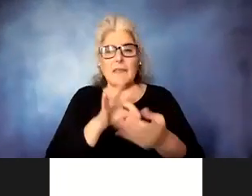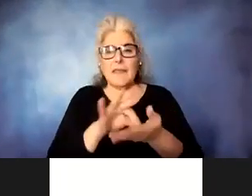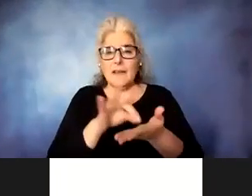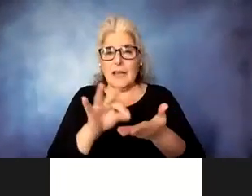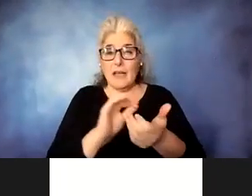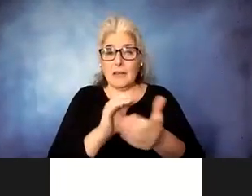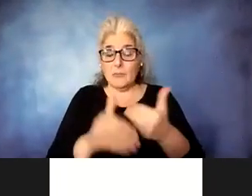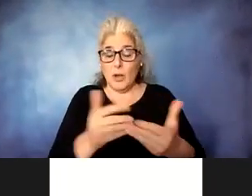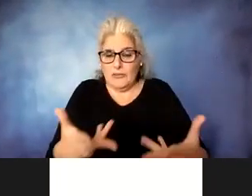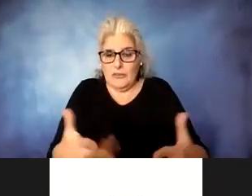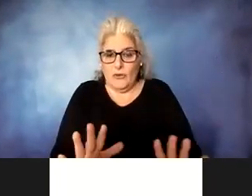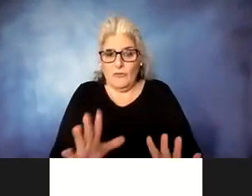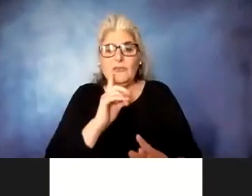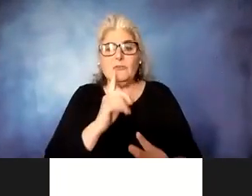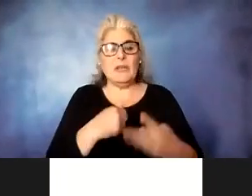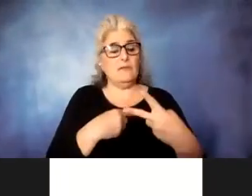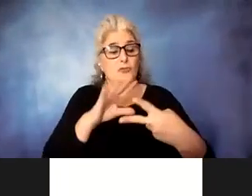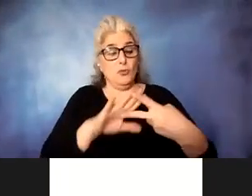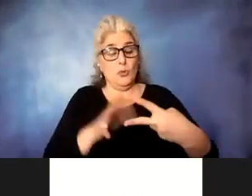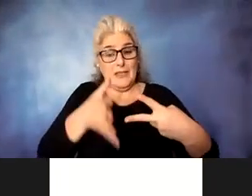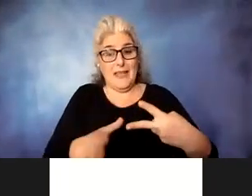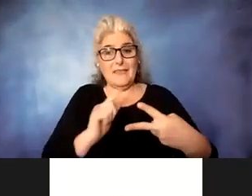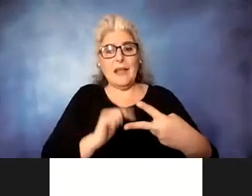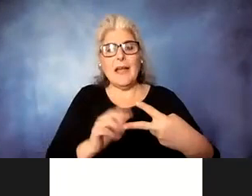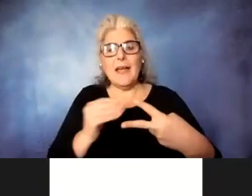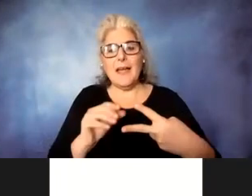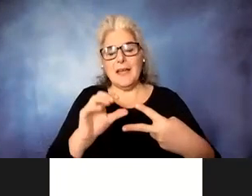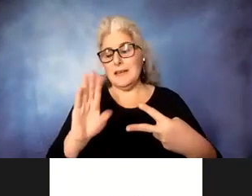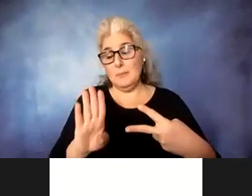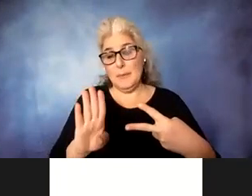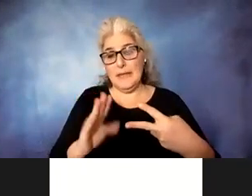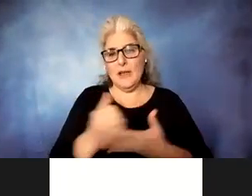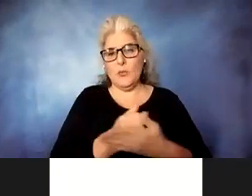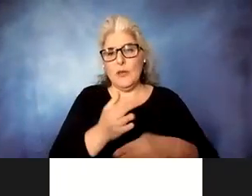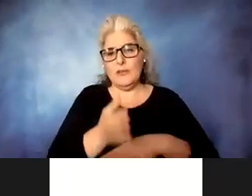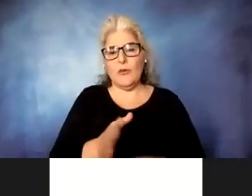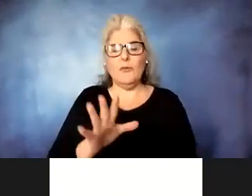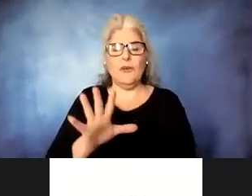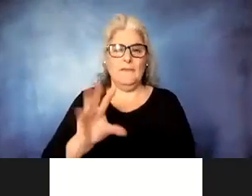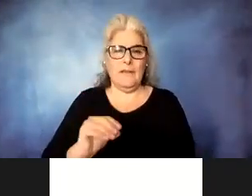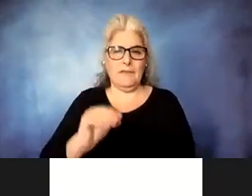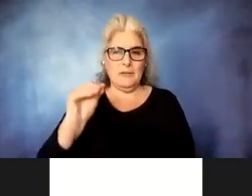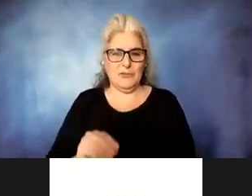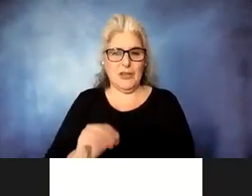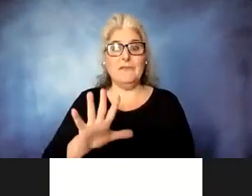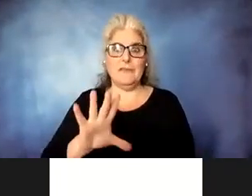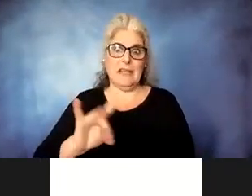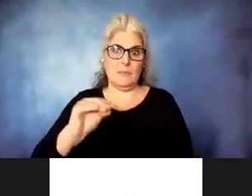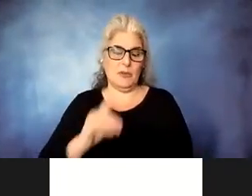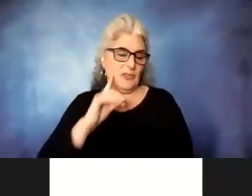and candidate B wins with 58% of the vote. So something I'll say about this tabulation process is